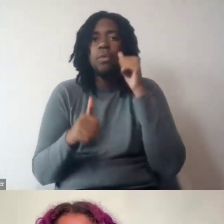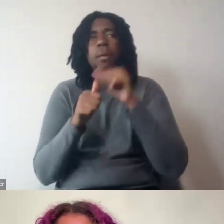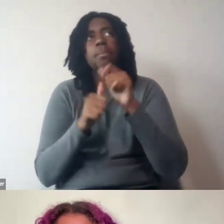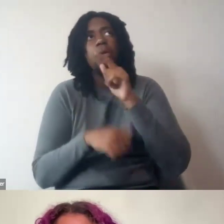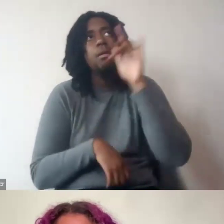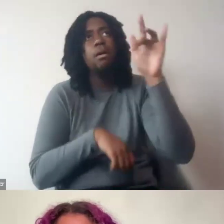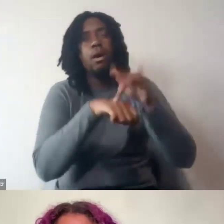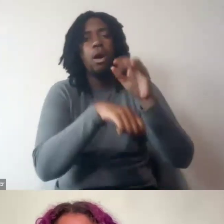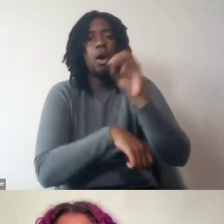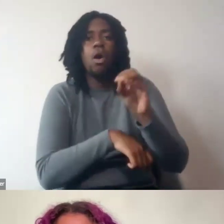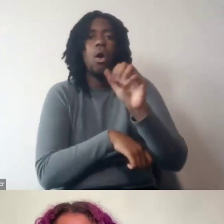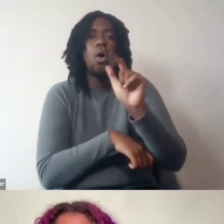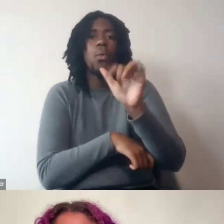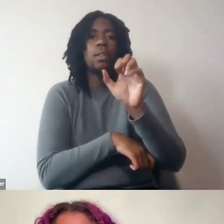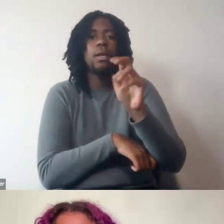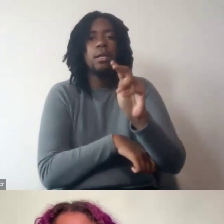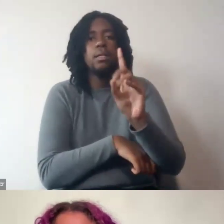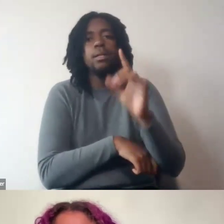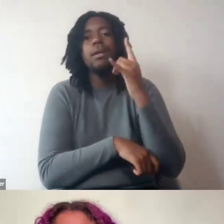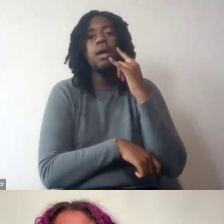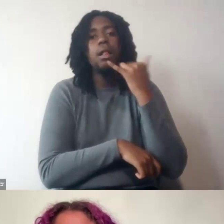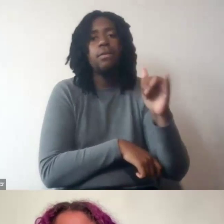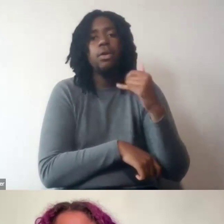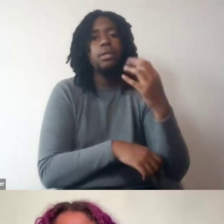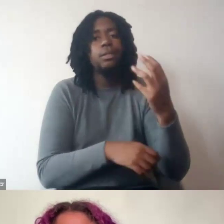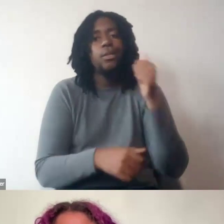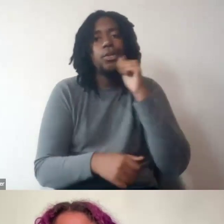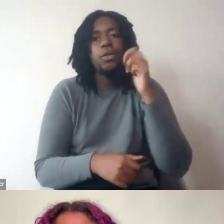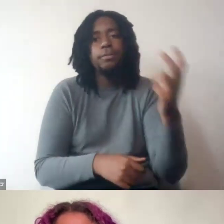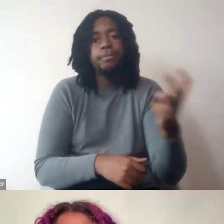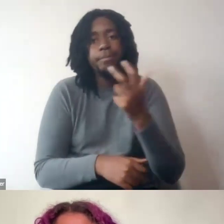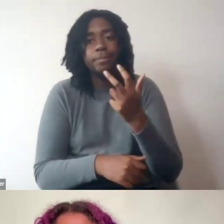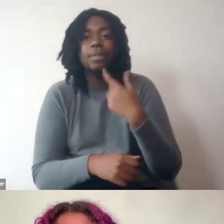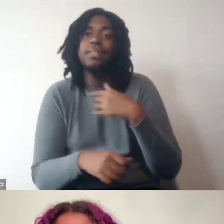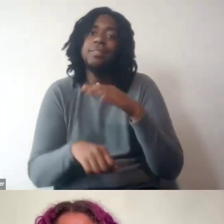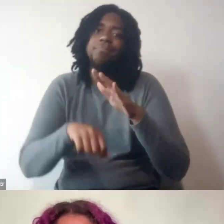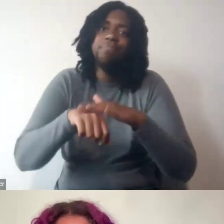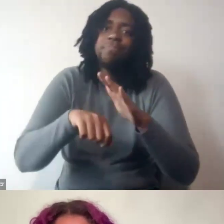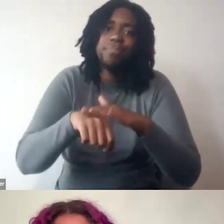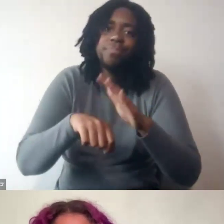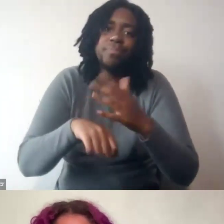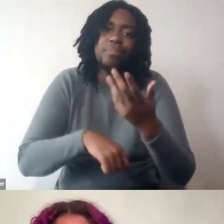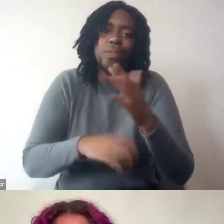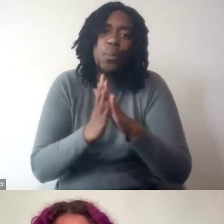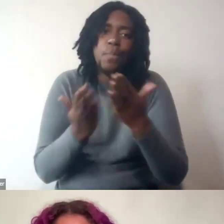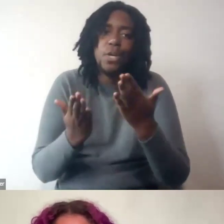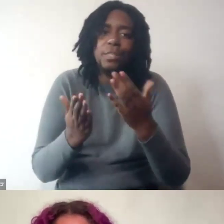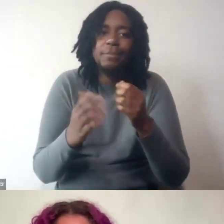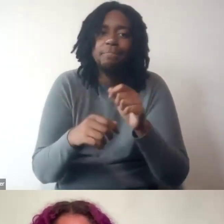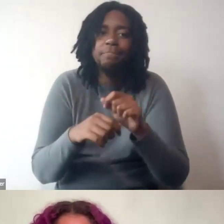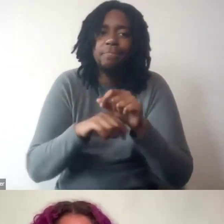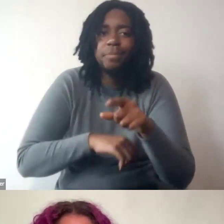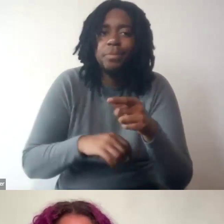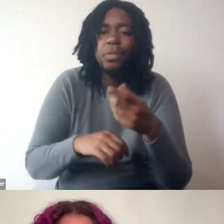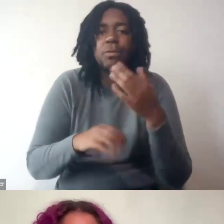Oakland and a couple of girls came up to me and asked me about, and this is spoiler, if you haven't read the book in 10 years, I'm sorry about it. But